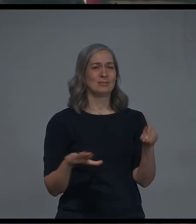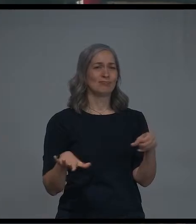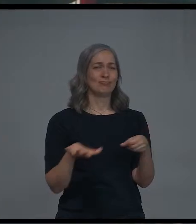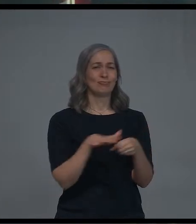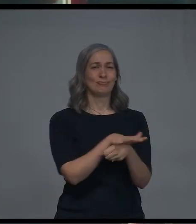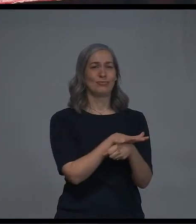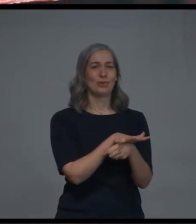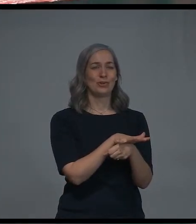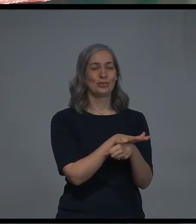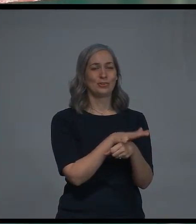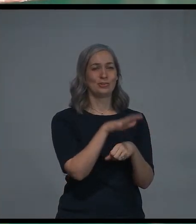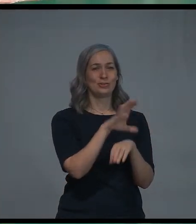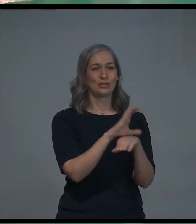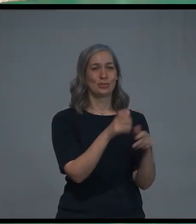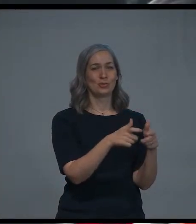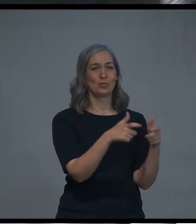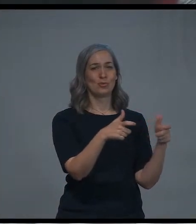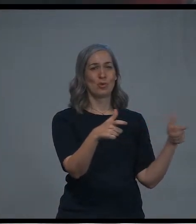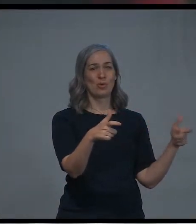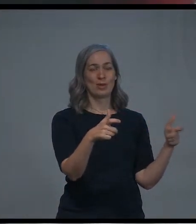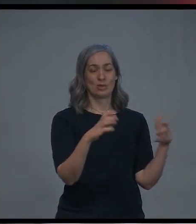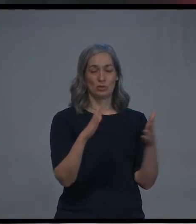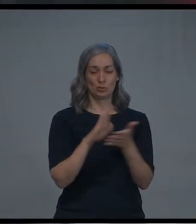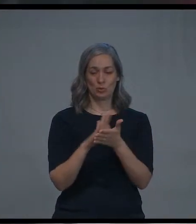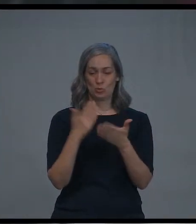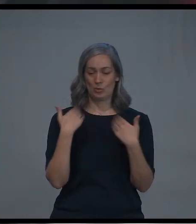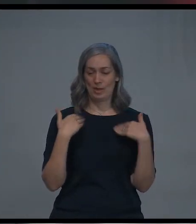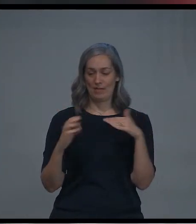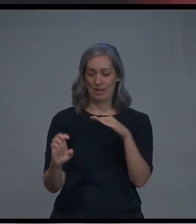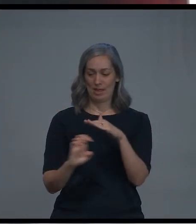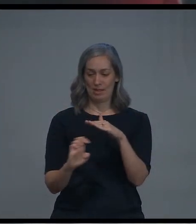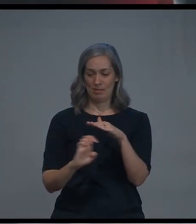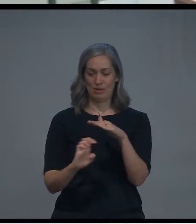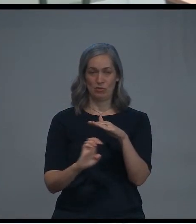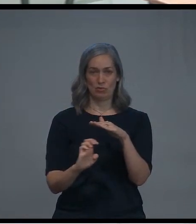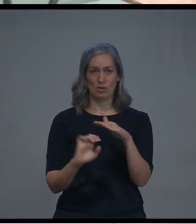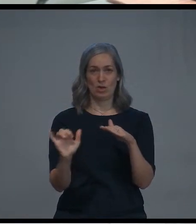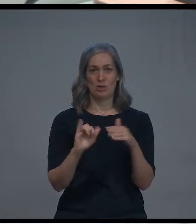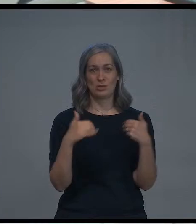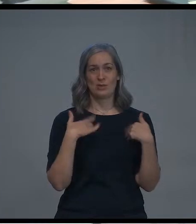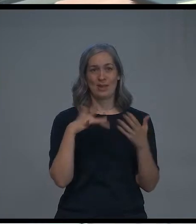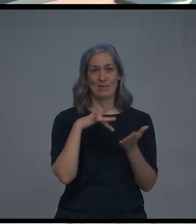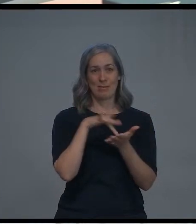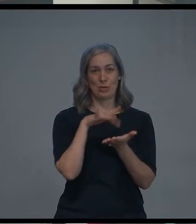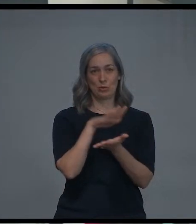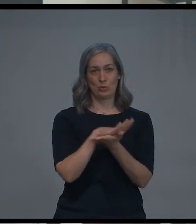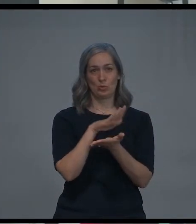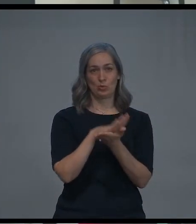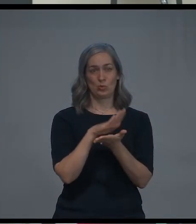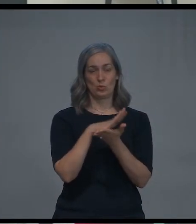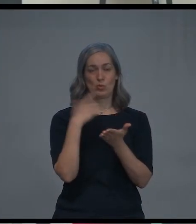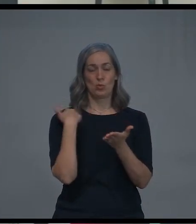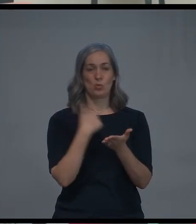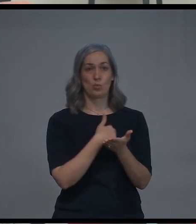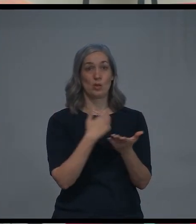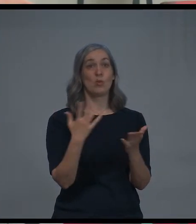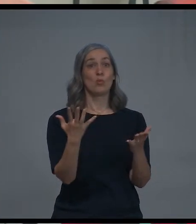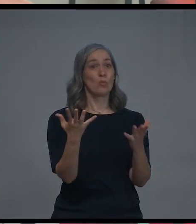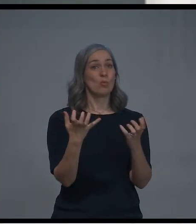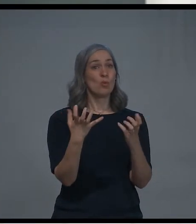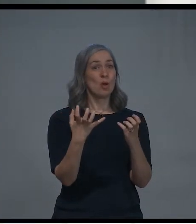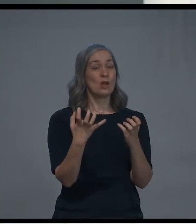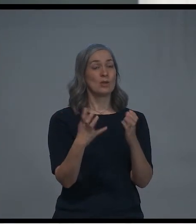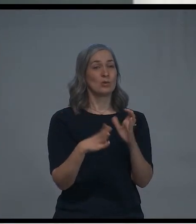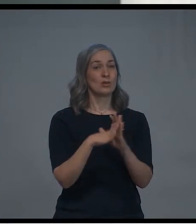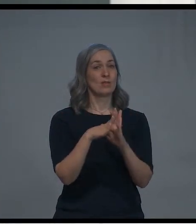The school, we have an elementary in play, as well as a middle school. and we're looking to